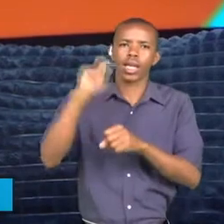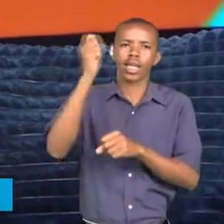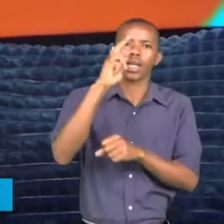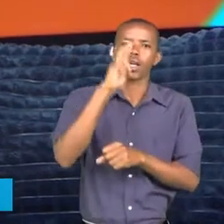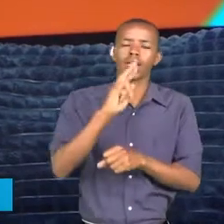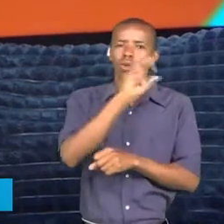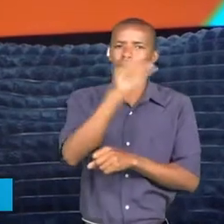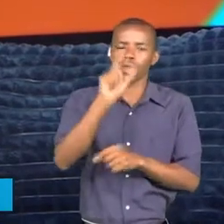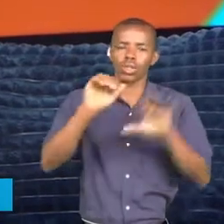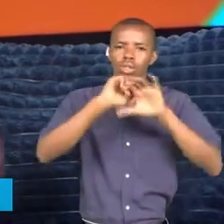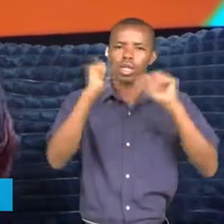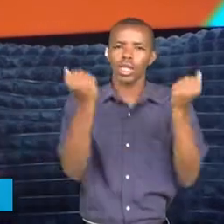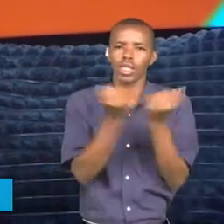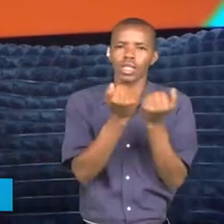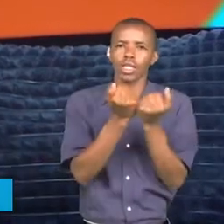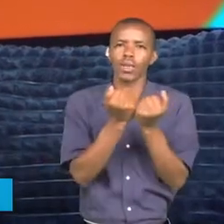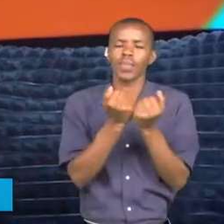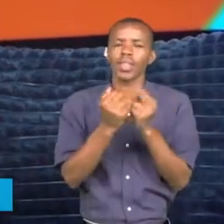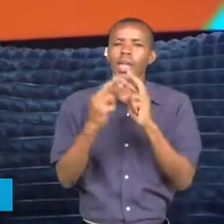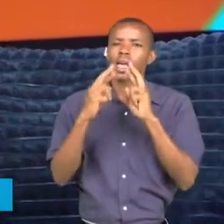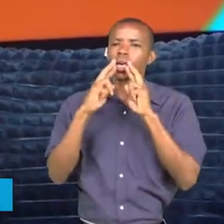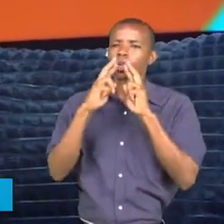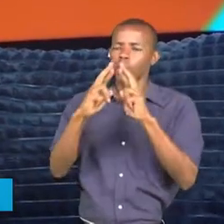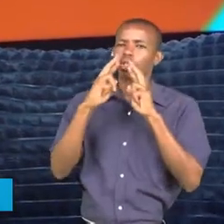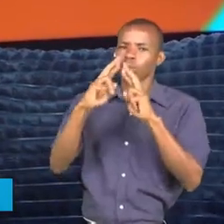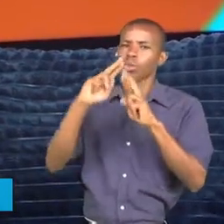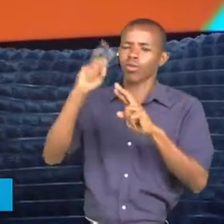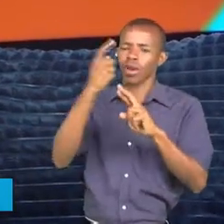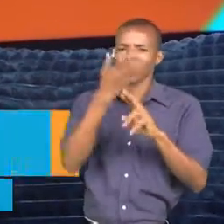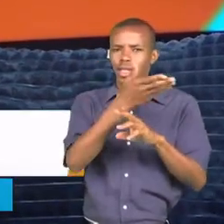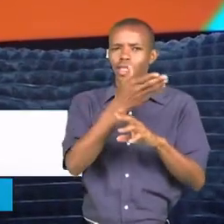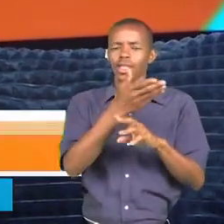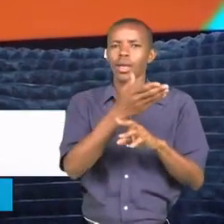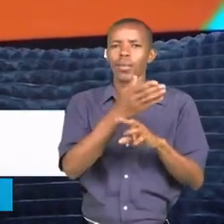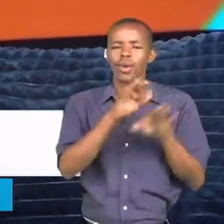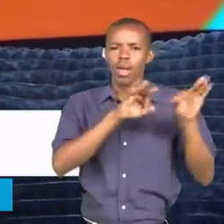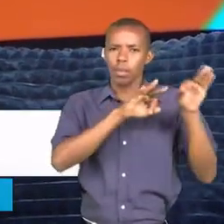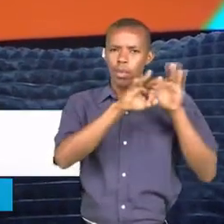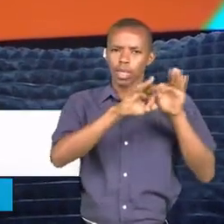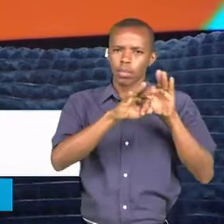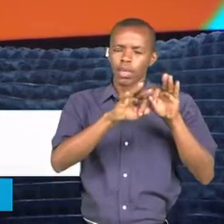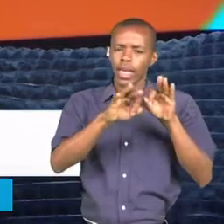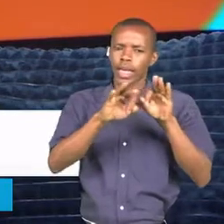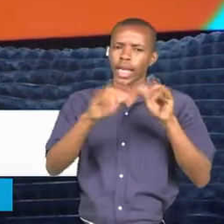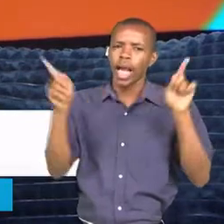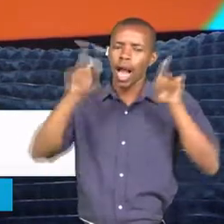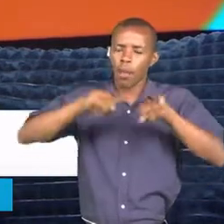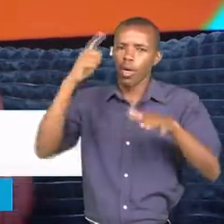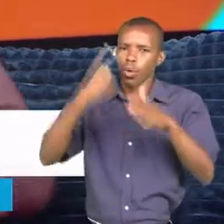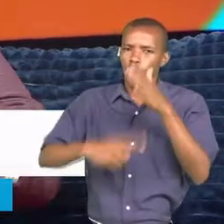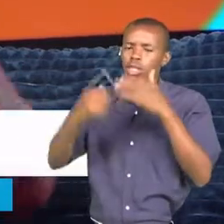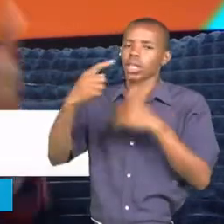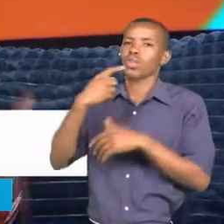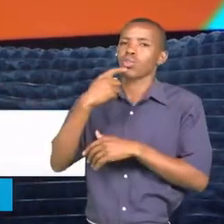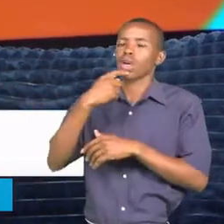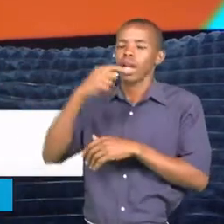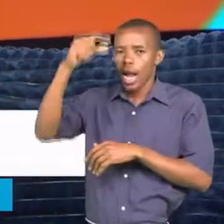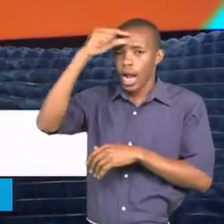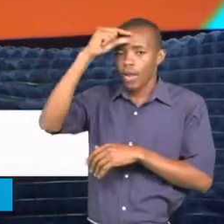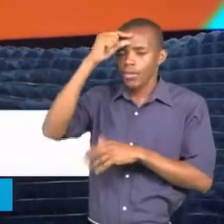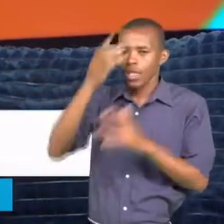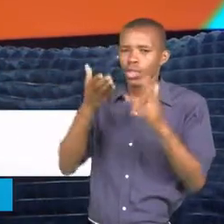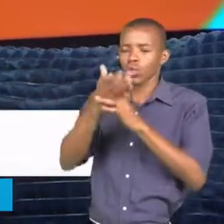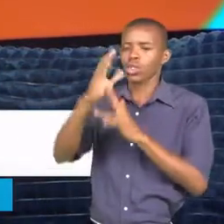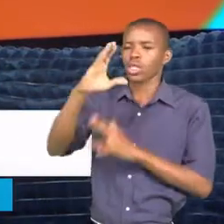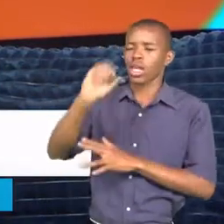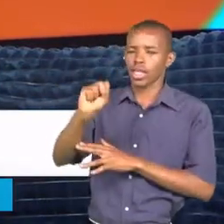Society, and of course they've been receiving reports firsthand, and he's here to tell us about what's on the ground. Of course, the government through the